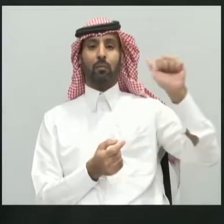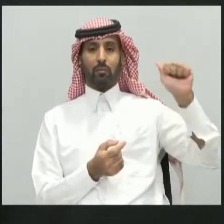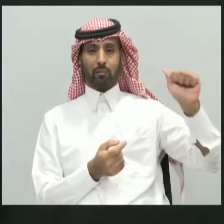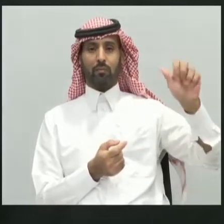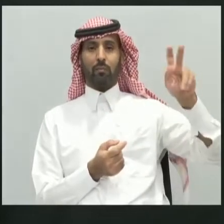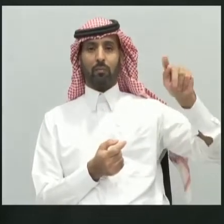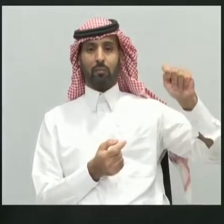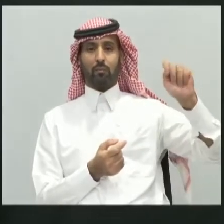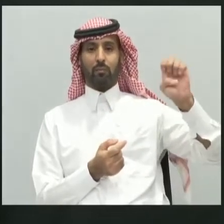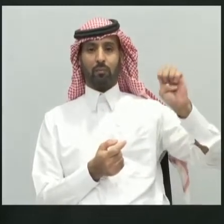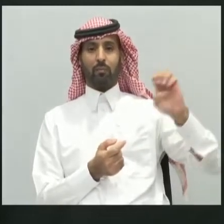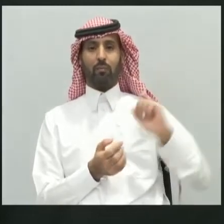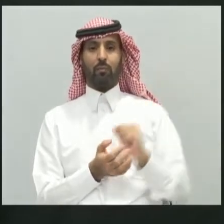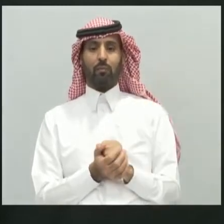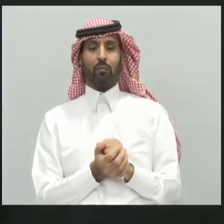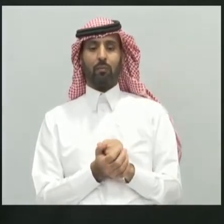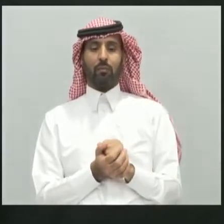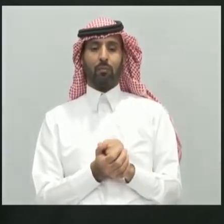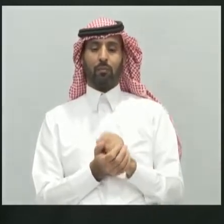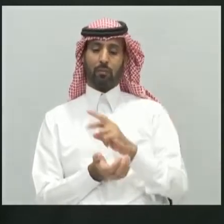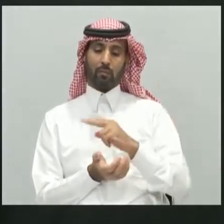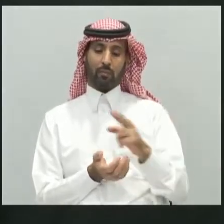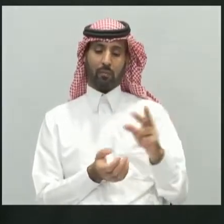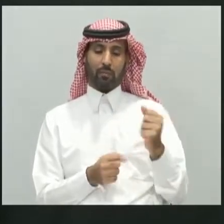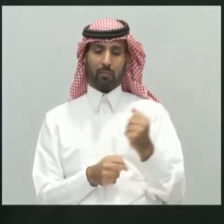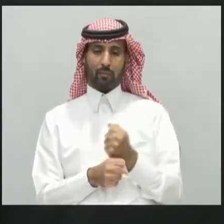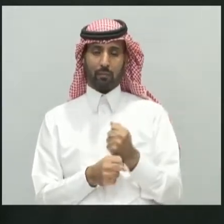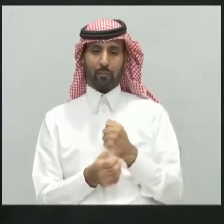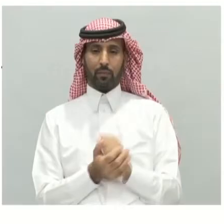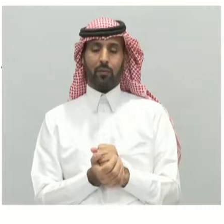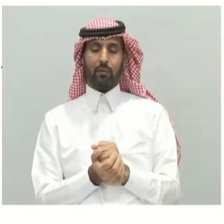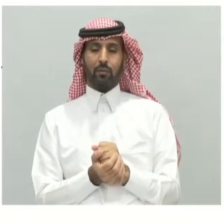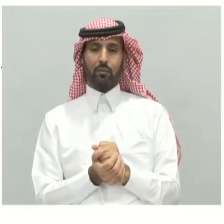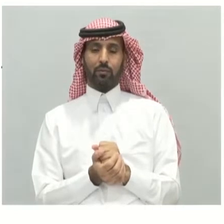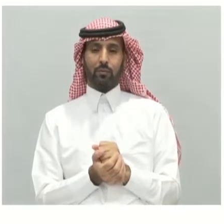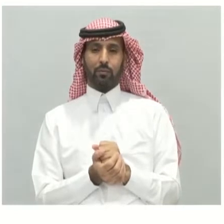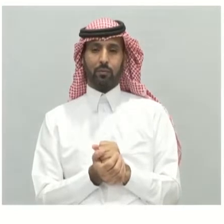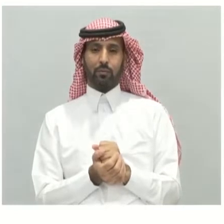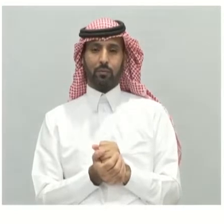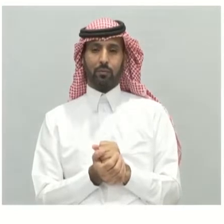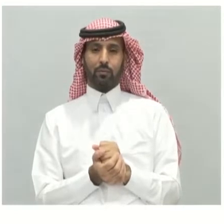We don't add ed. It's an irregular verb. Excellent. Let's see.